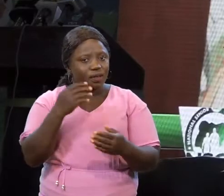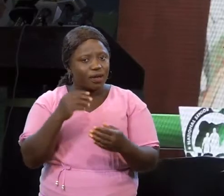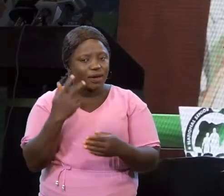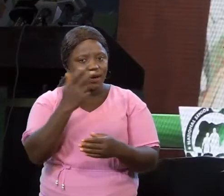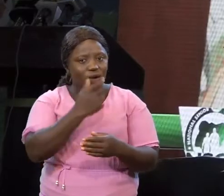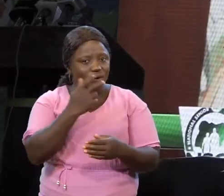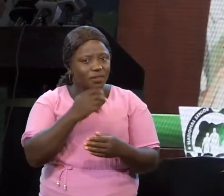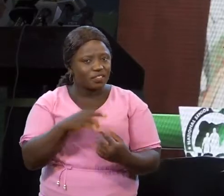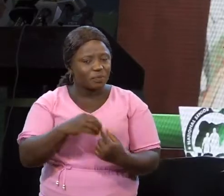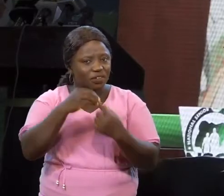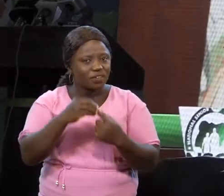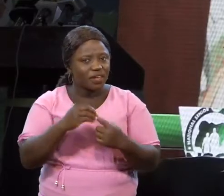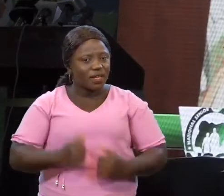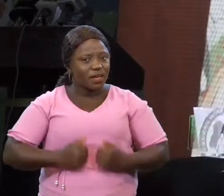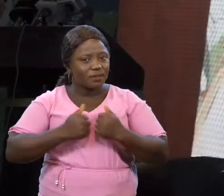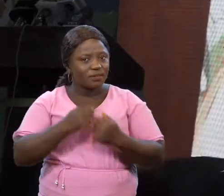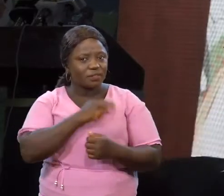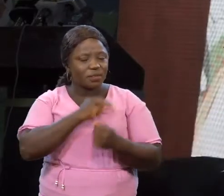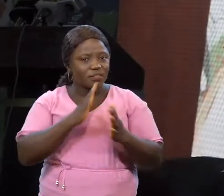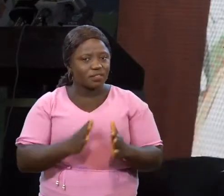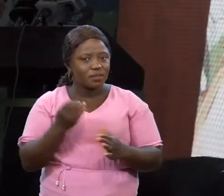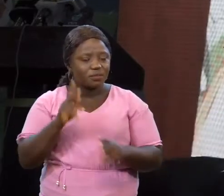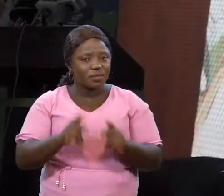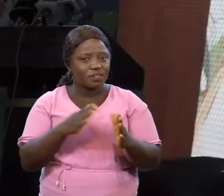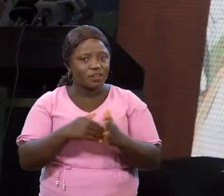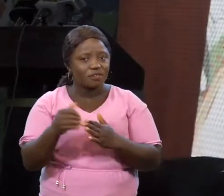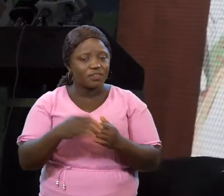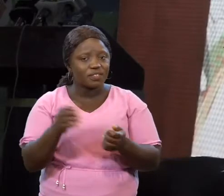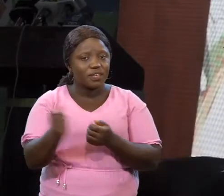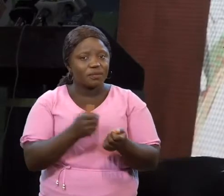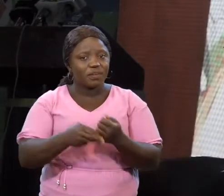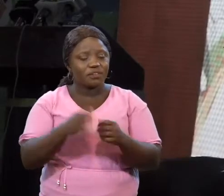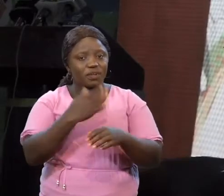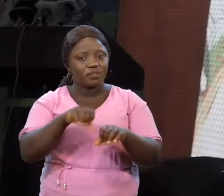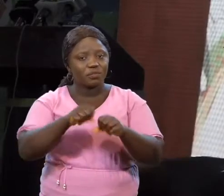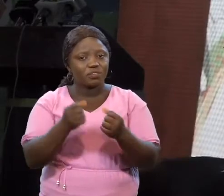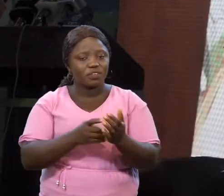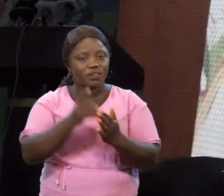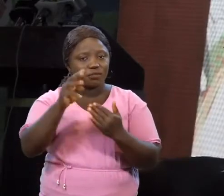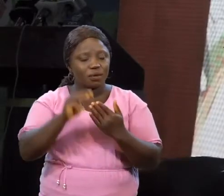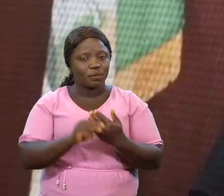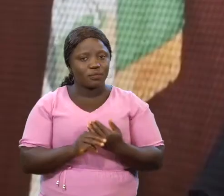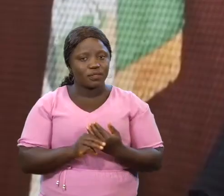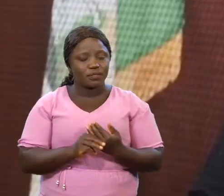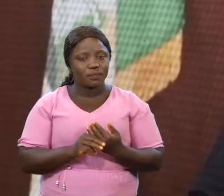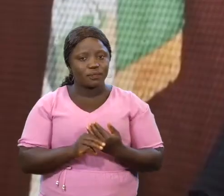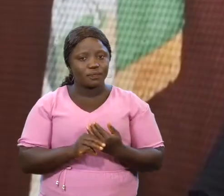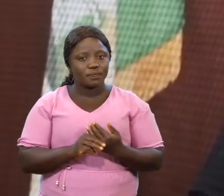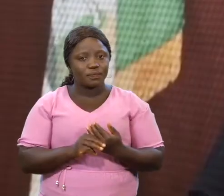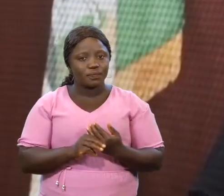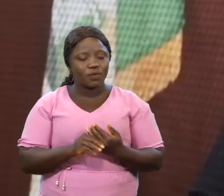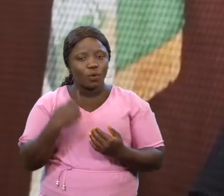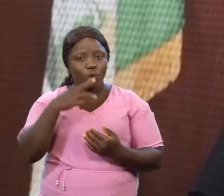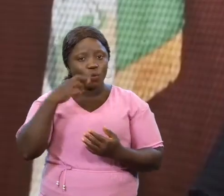In a recorded special address, Minister of Humanitarian Affairs, Disaster Management and Social Development, Haji Asadia